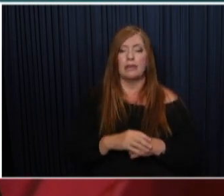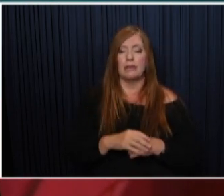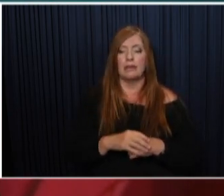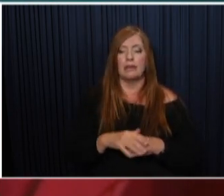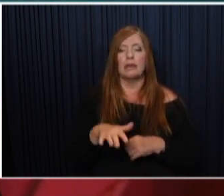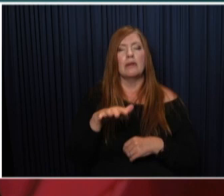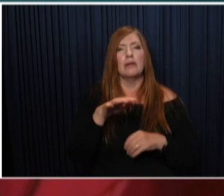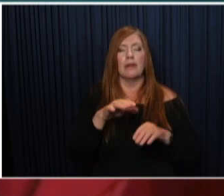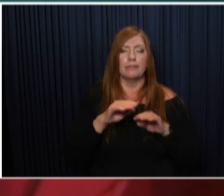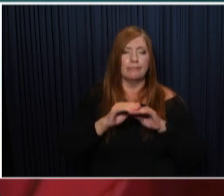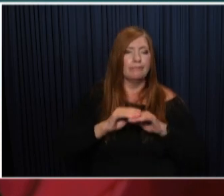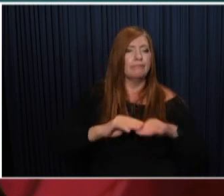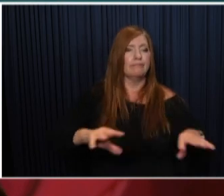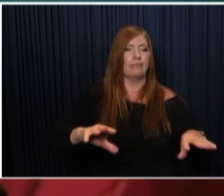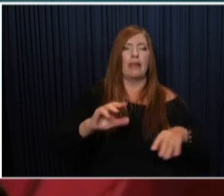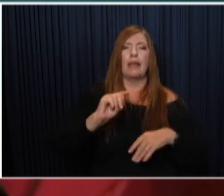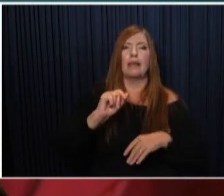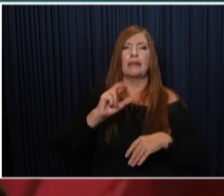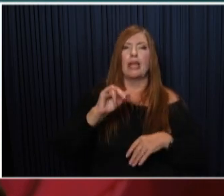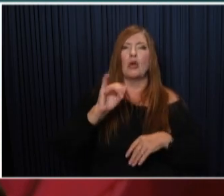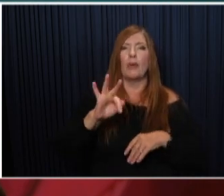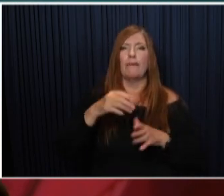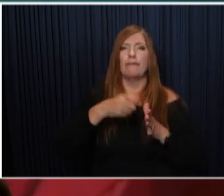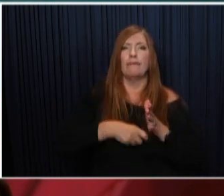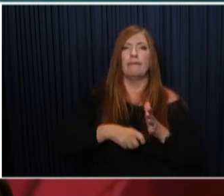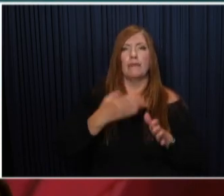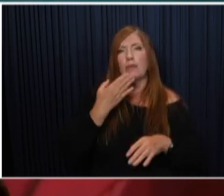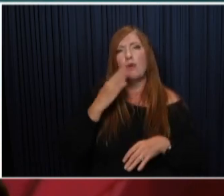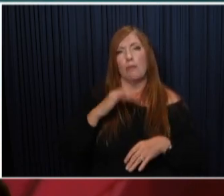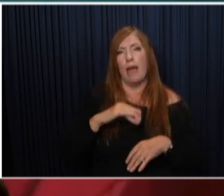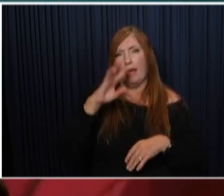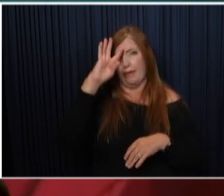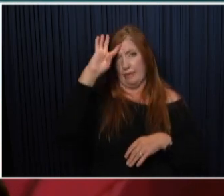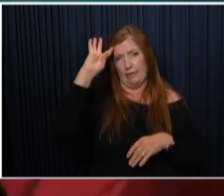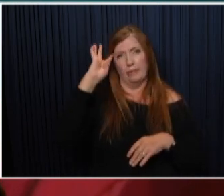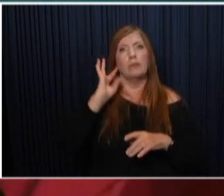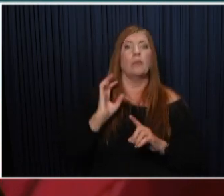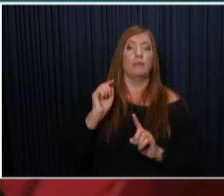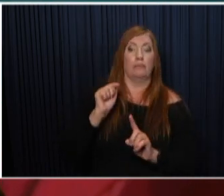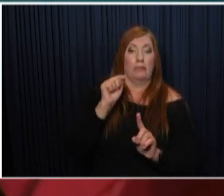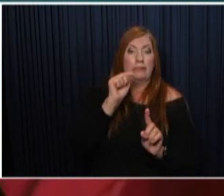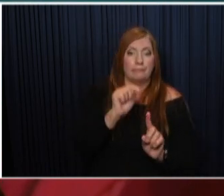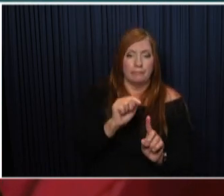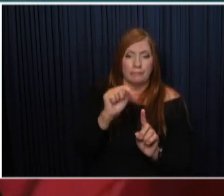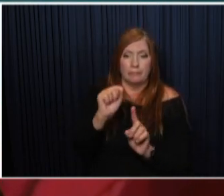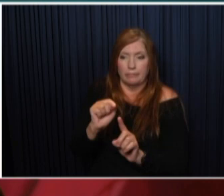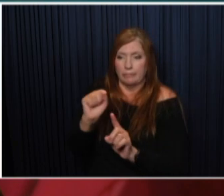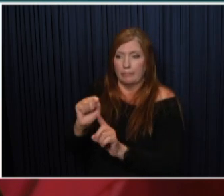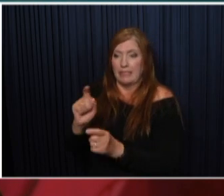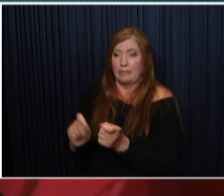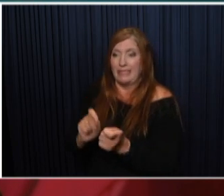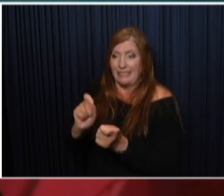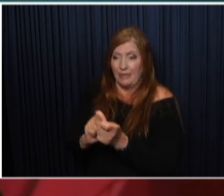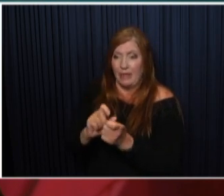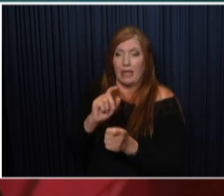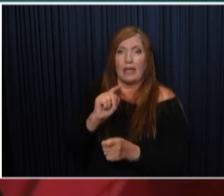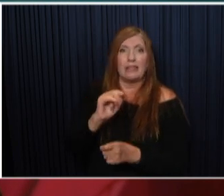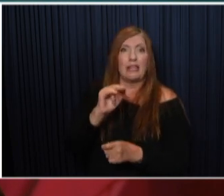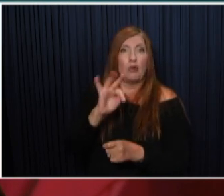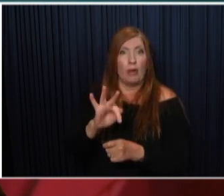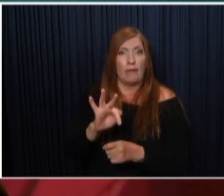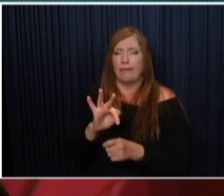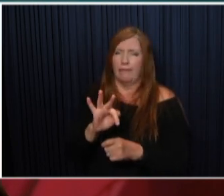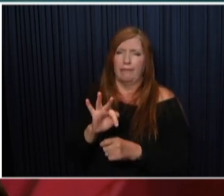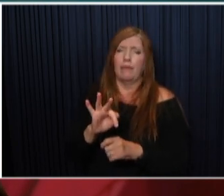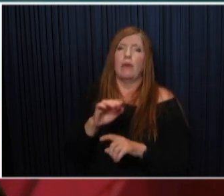blanket tariffs. The blanket tariffs are bad. Targeted tariffs can be very good, but blanket tariffs just don't